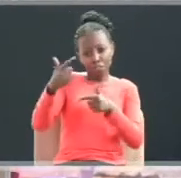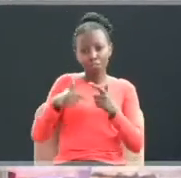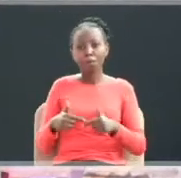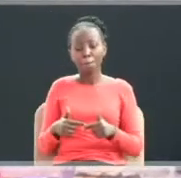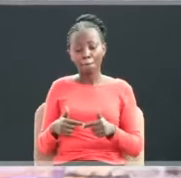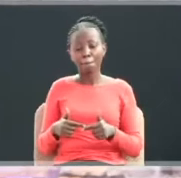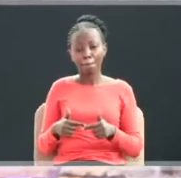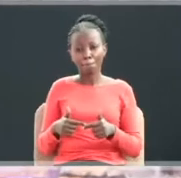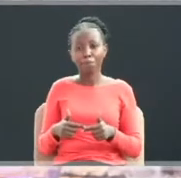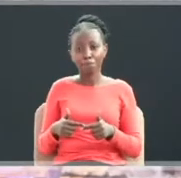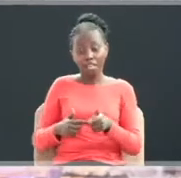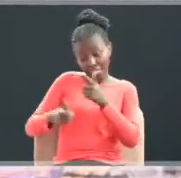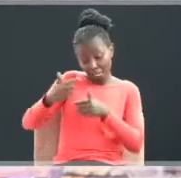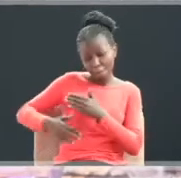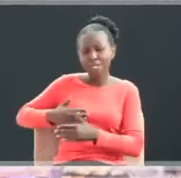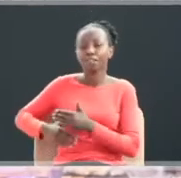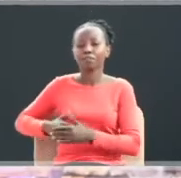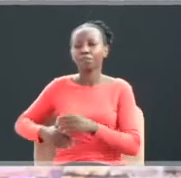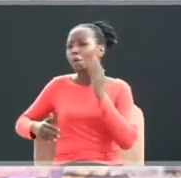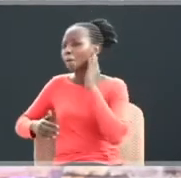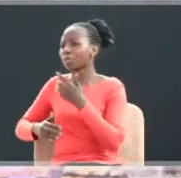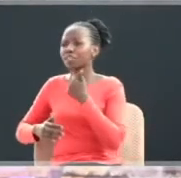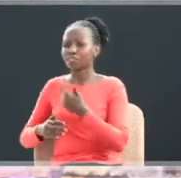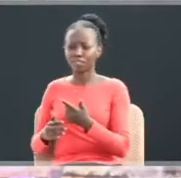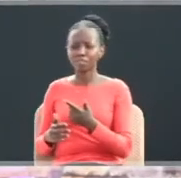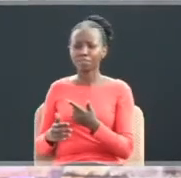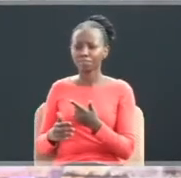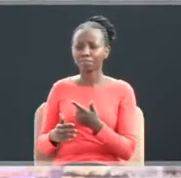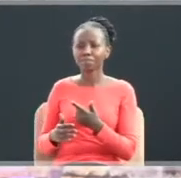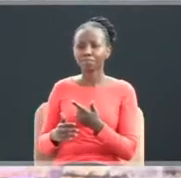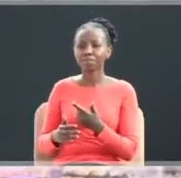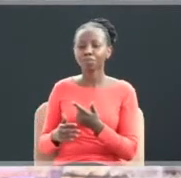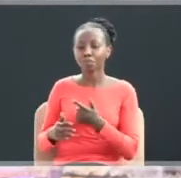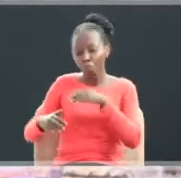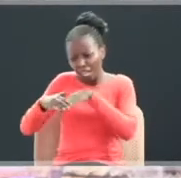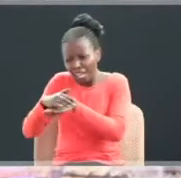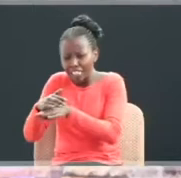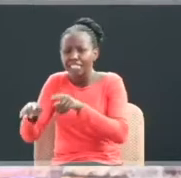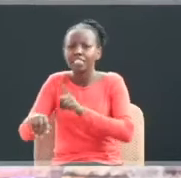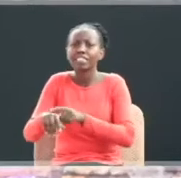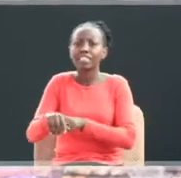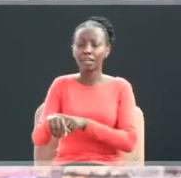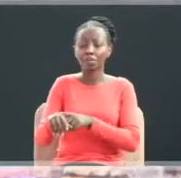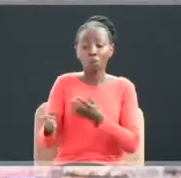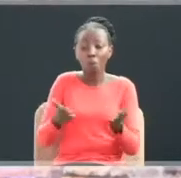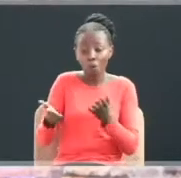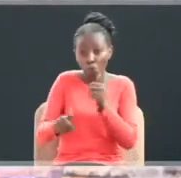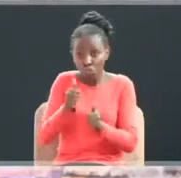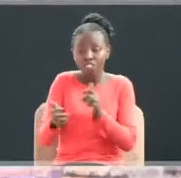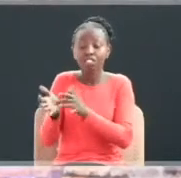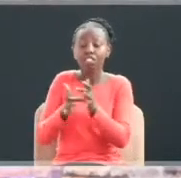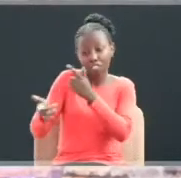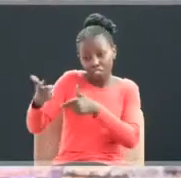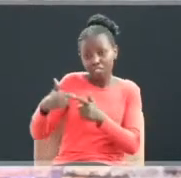near. Because what Peter was saying, we have entered in a period of his coming. From the day of Pentecost,